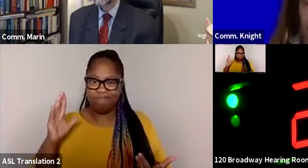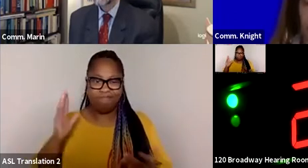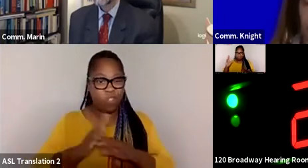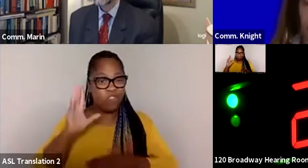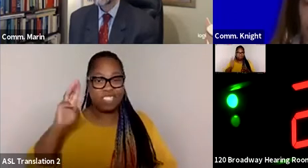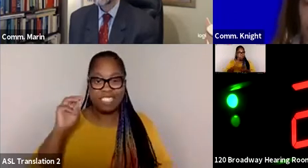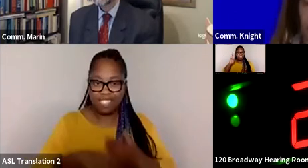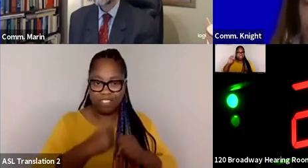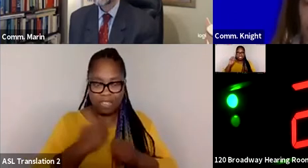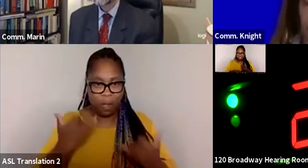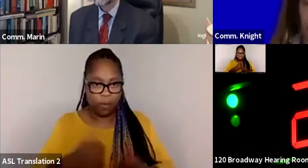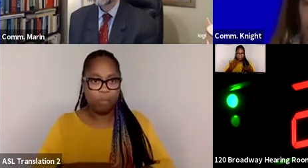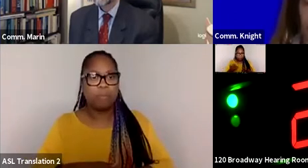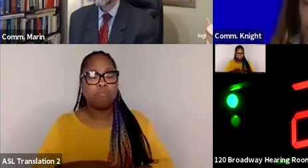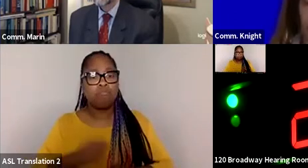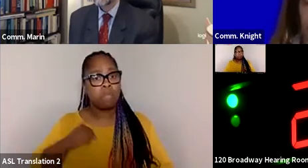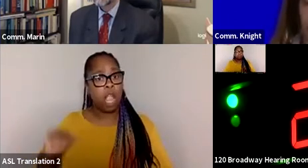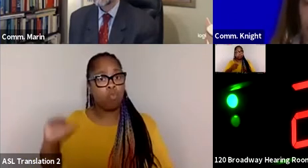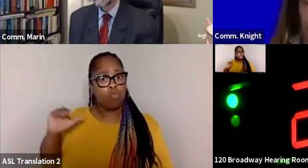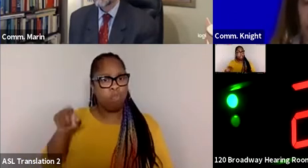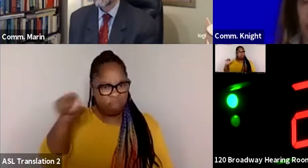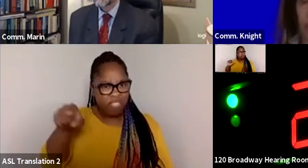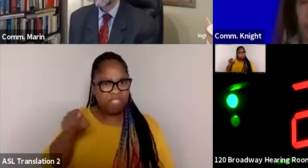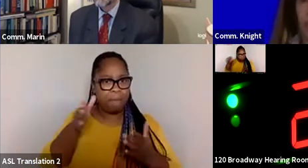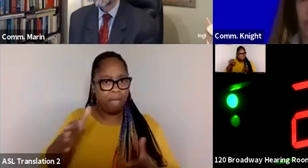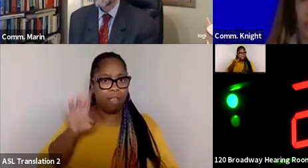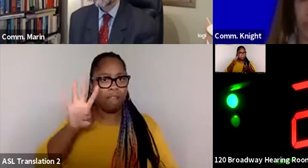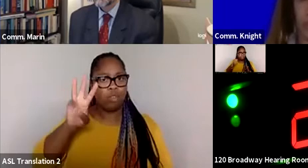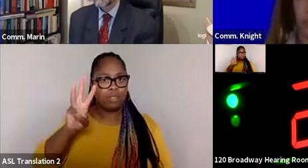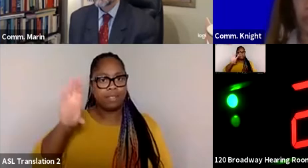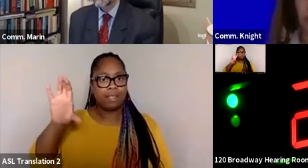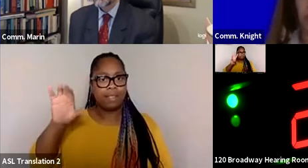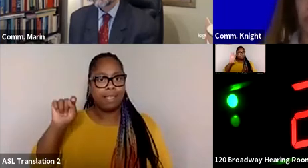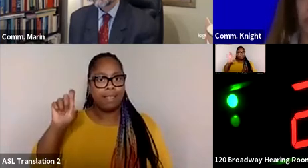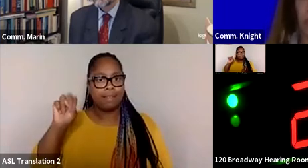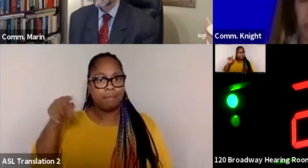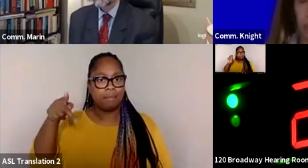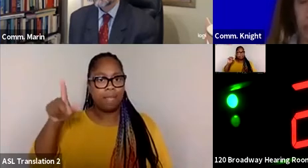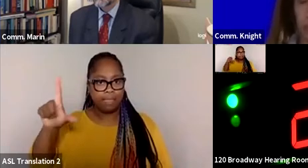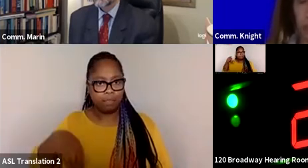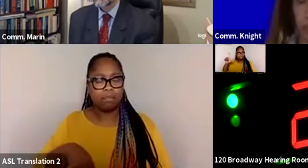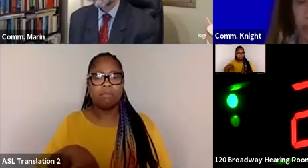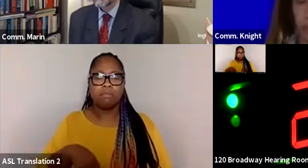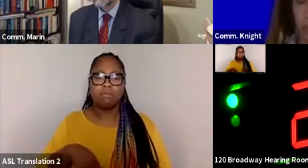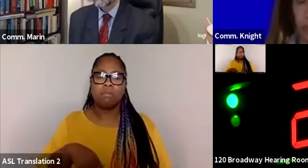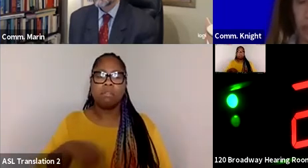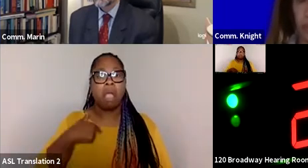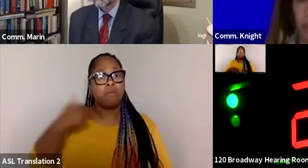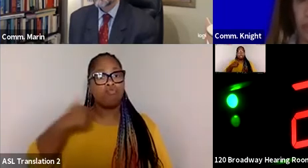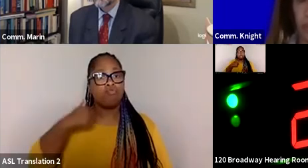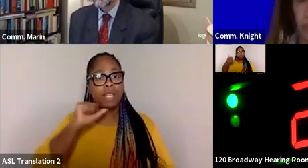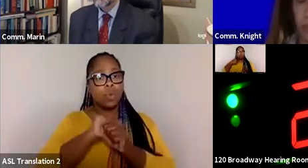now. I grew up on that block, 46 Caton Place. I'm a transit worker